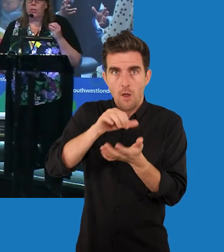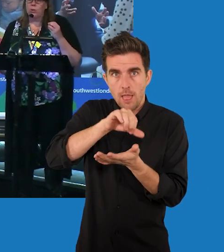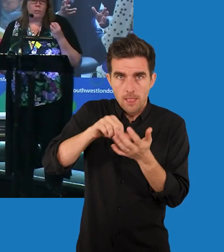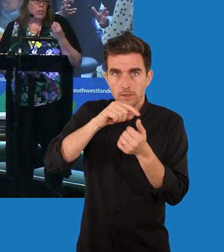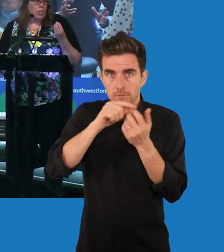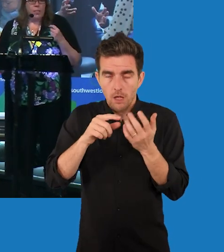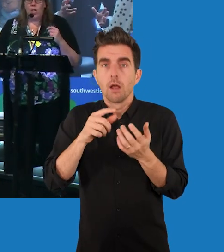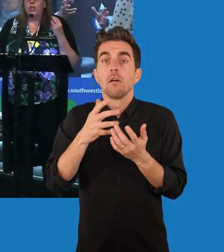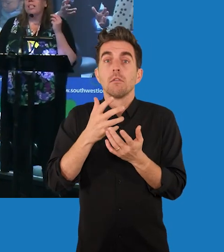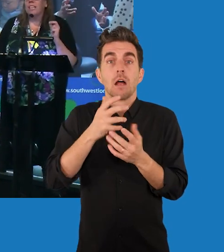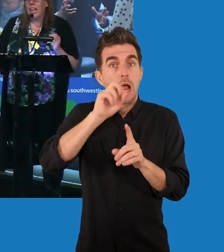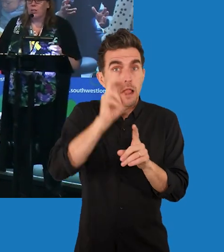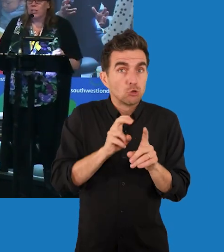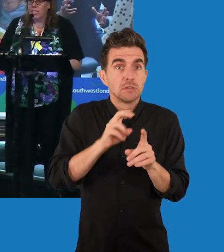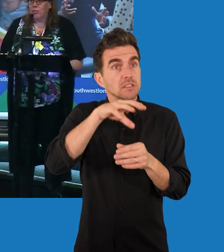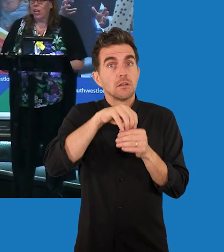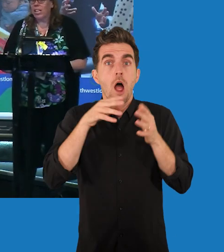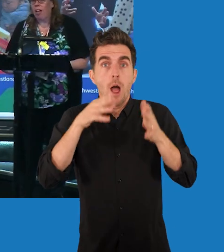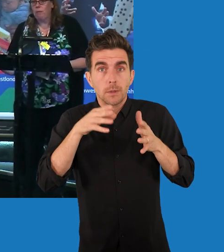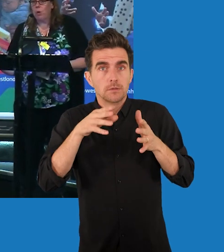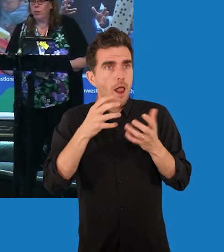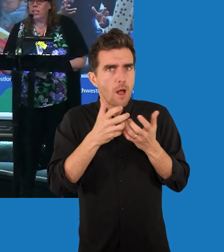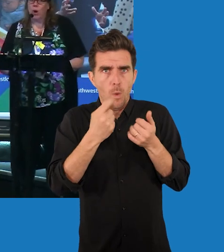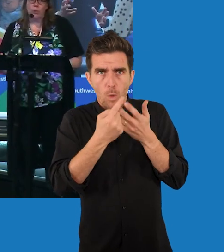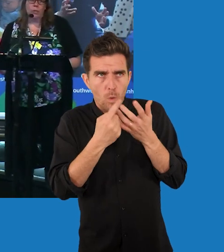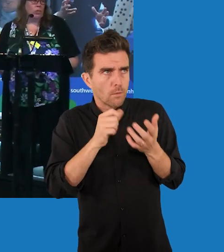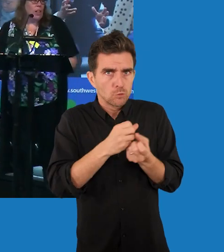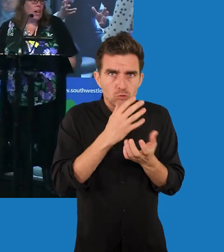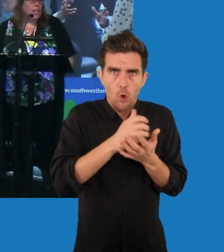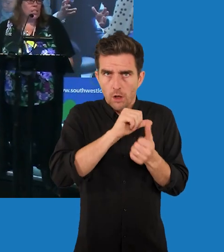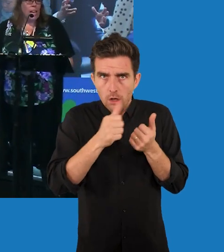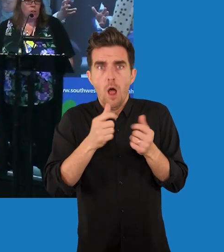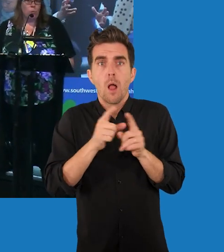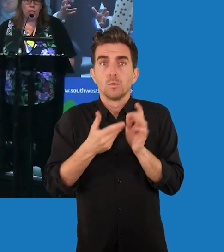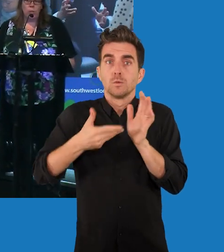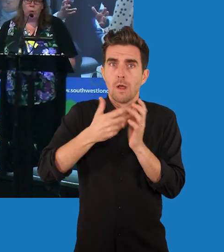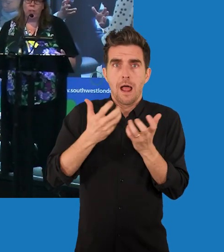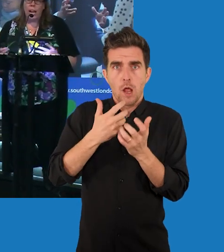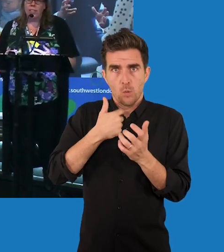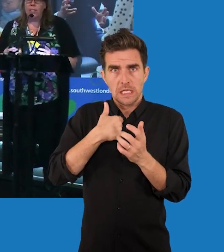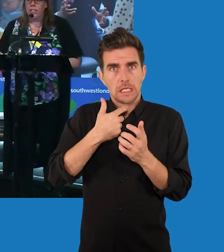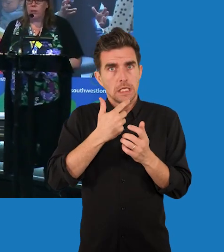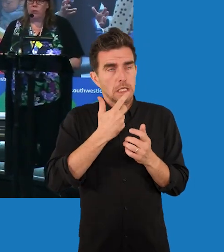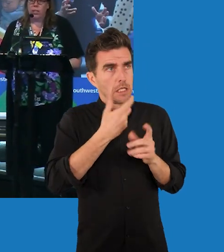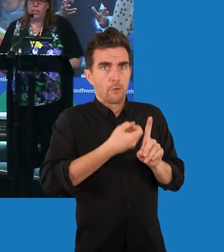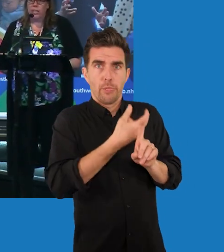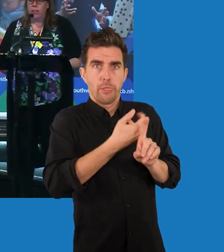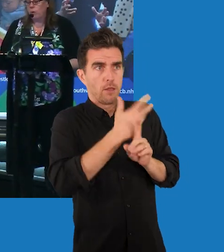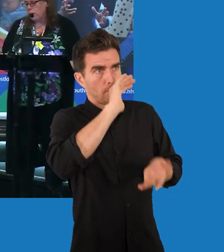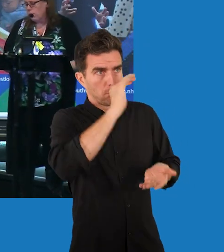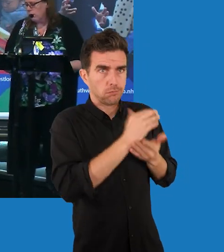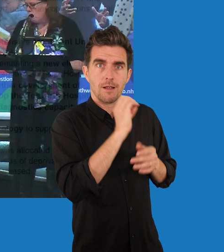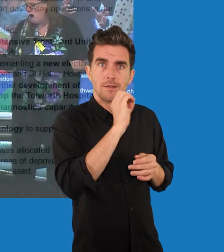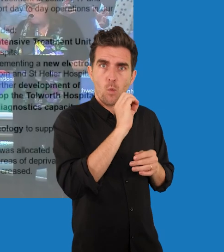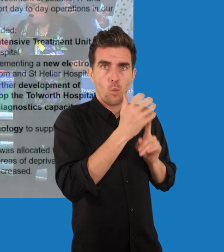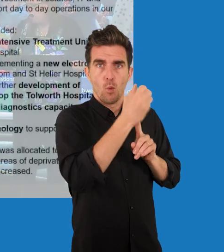main source of guzzling electricity, if you like, within a hospital, and actually how can we support that and the net zero journey that